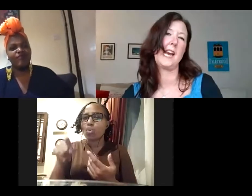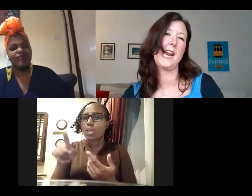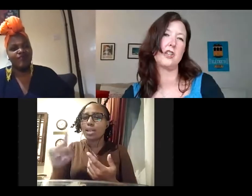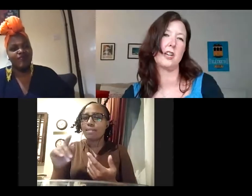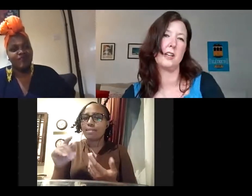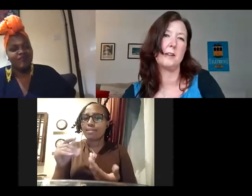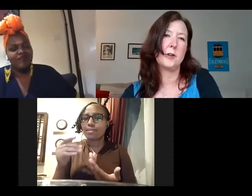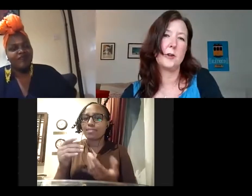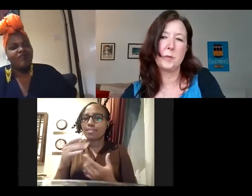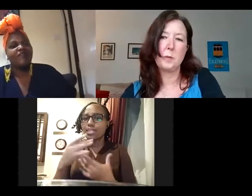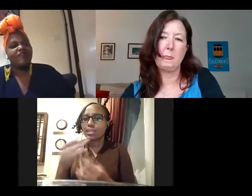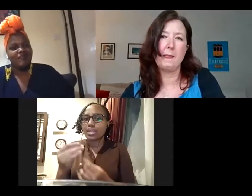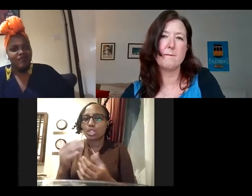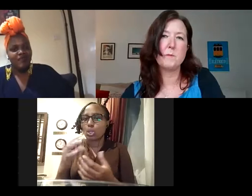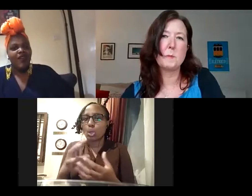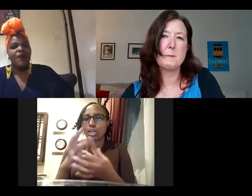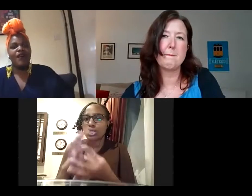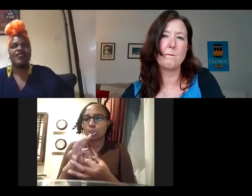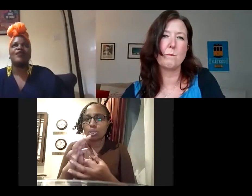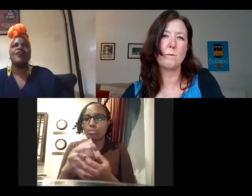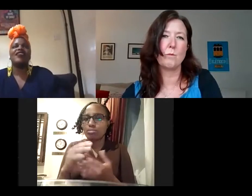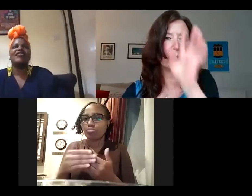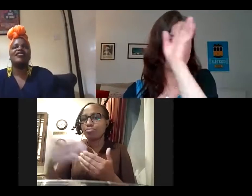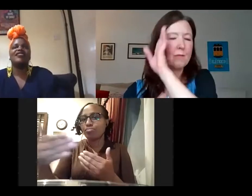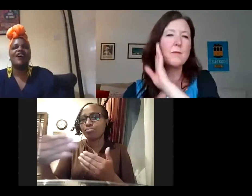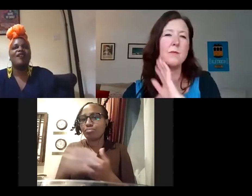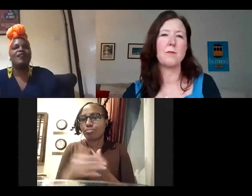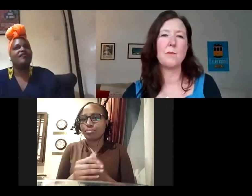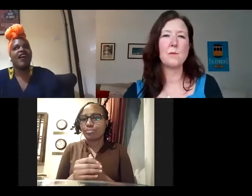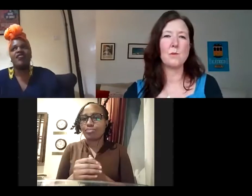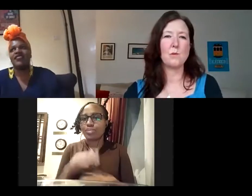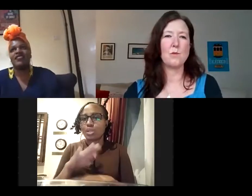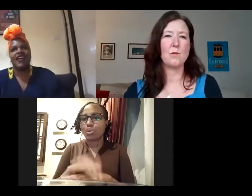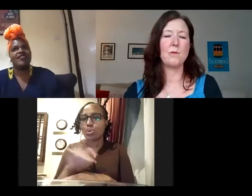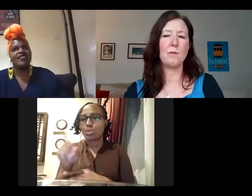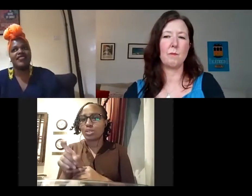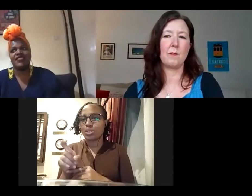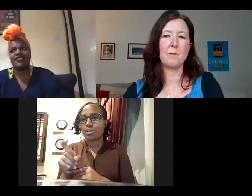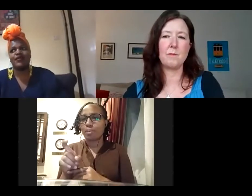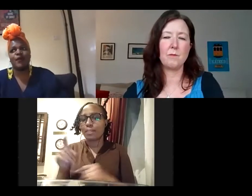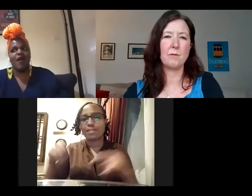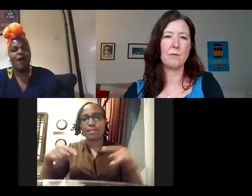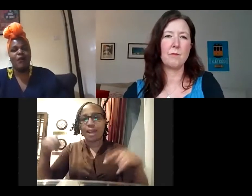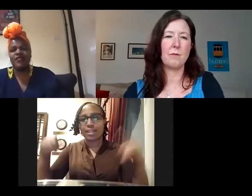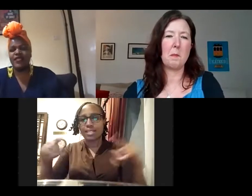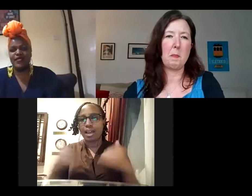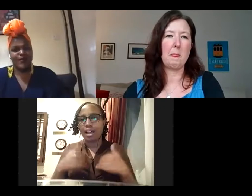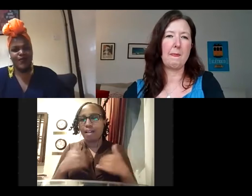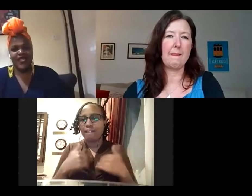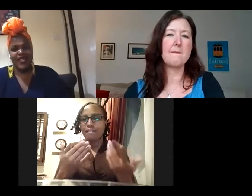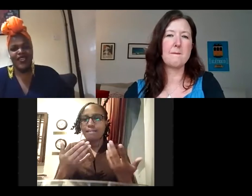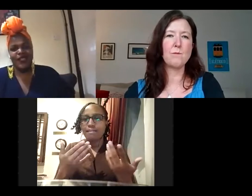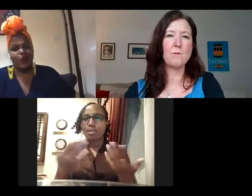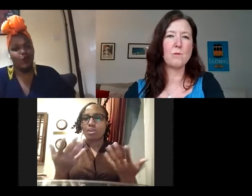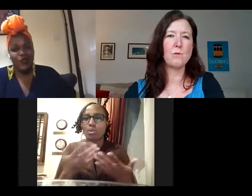inspiration and connection? Well, that's a good one. It varies. I have seasons where I'm obsessed